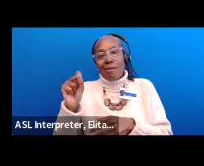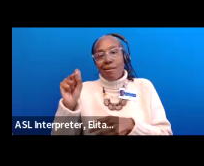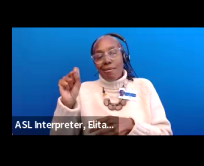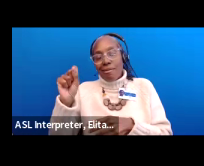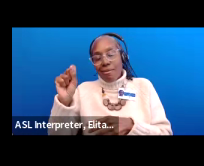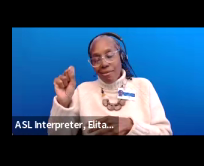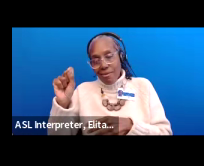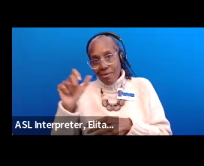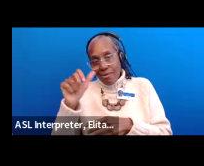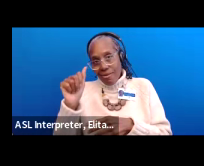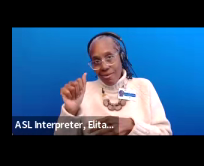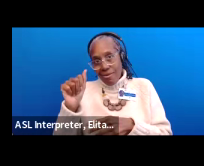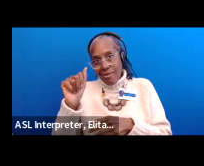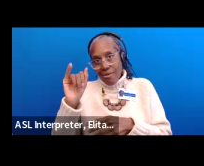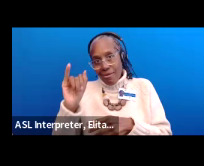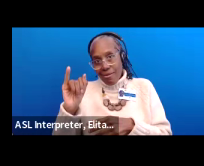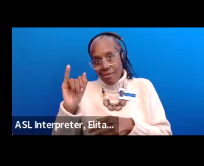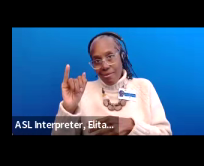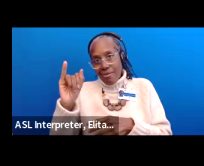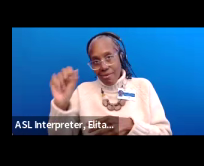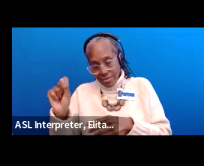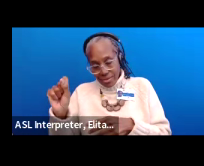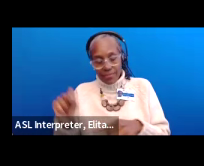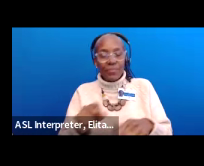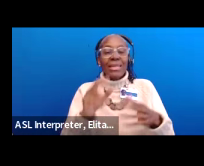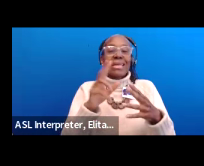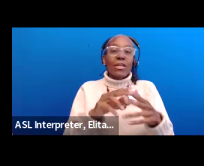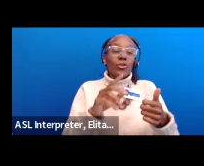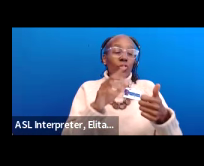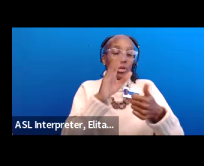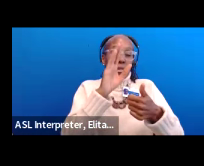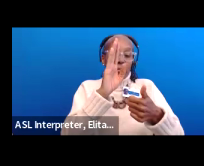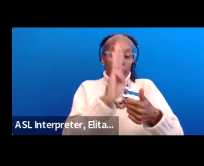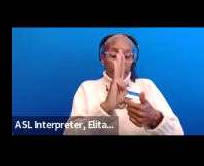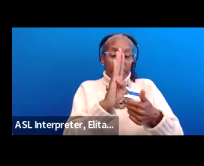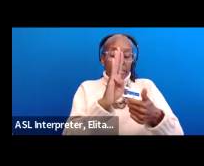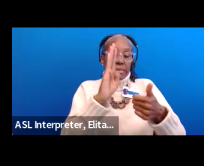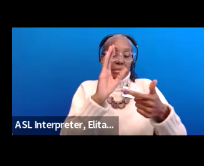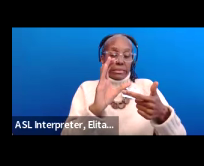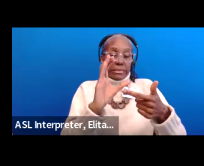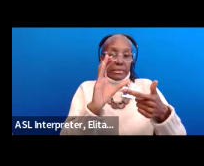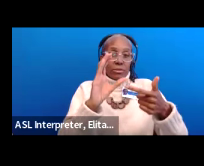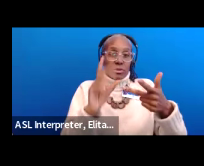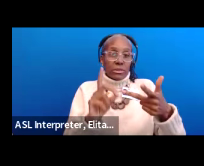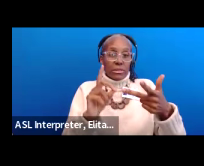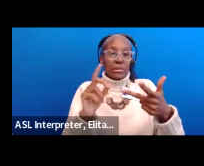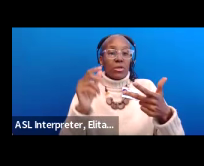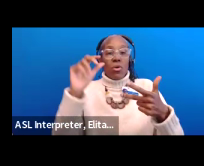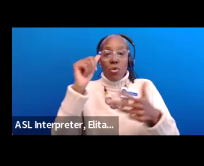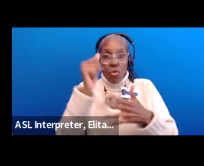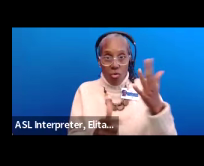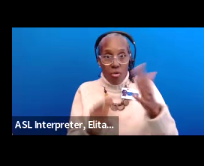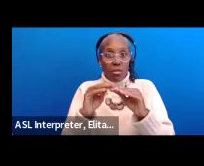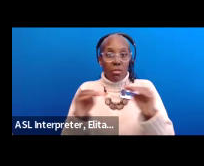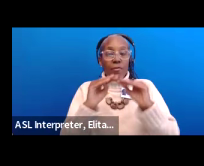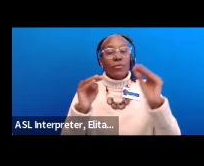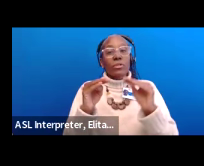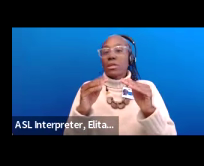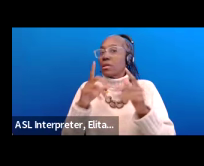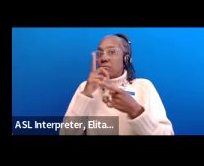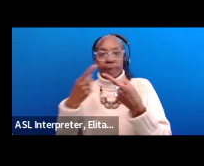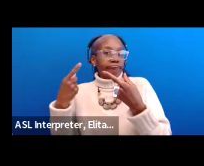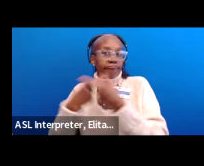B, C, or D, and this clearance covers all of those levels. The system is contraindicated